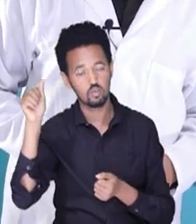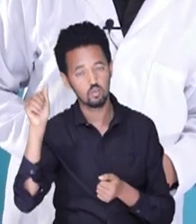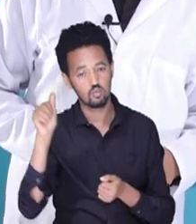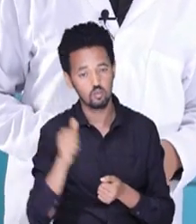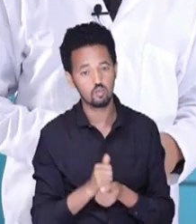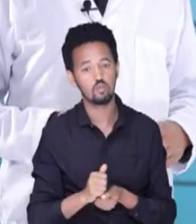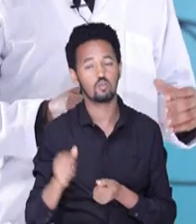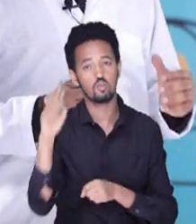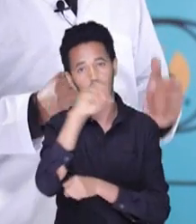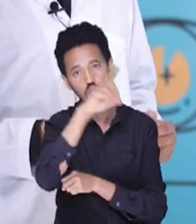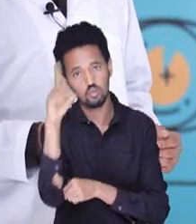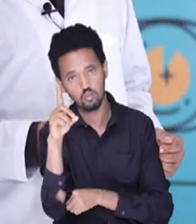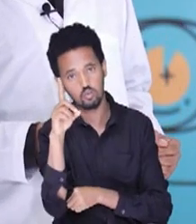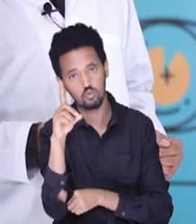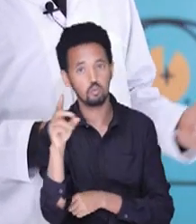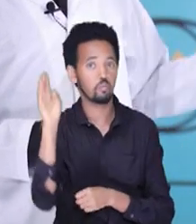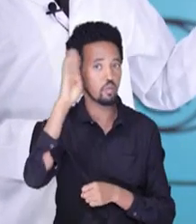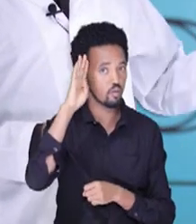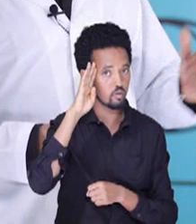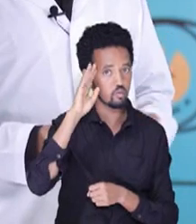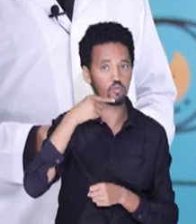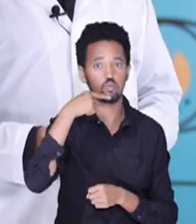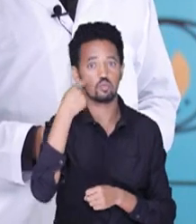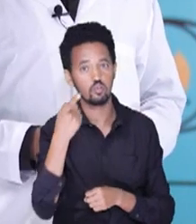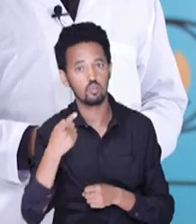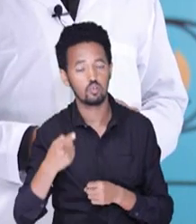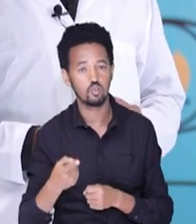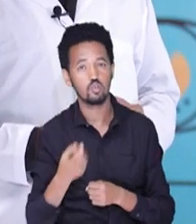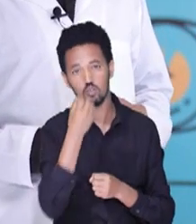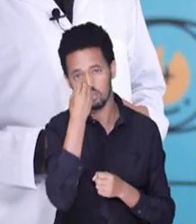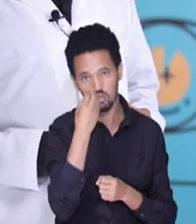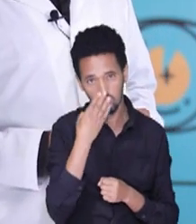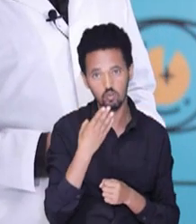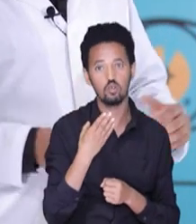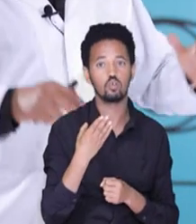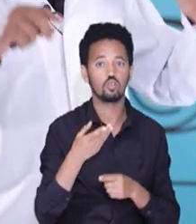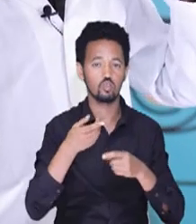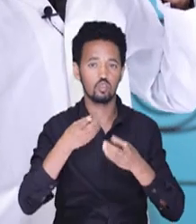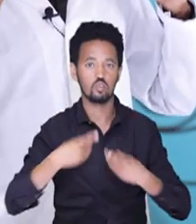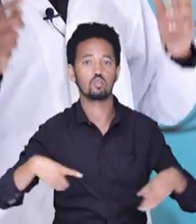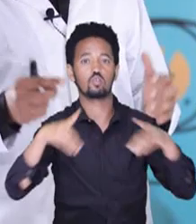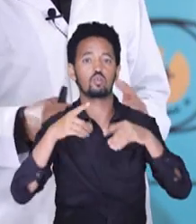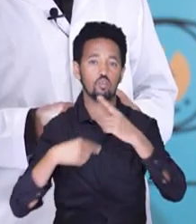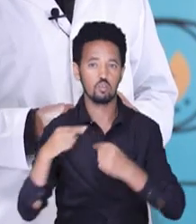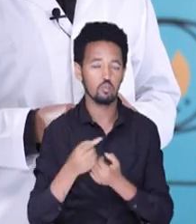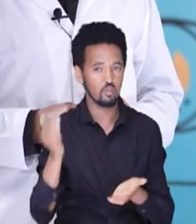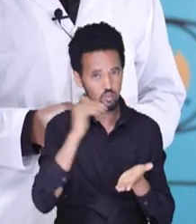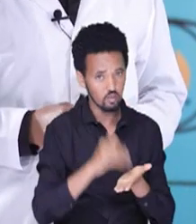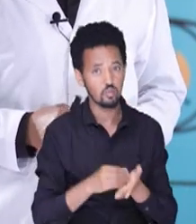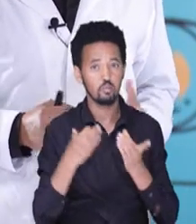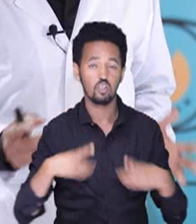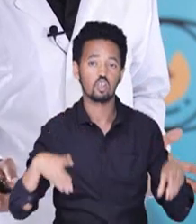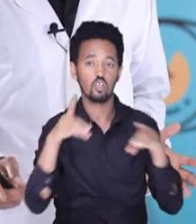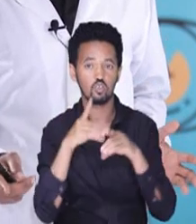Denis Diderot. Diderot also criticized the French old regime. he against